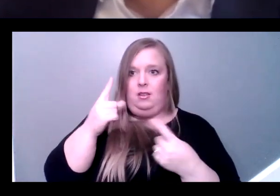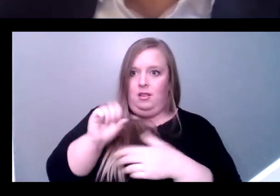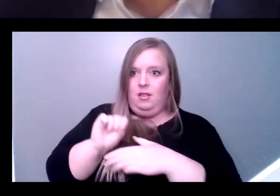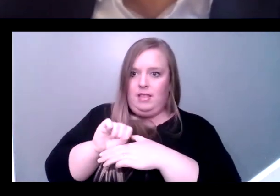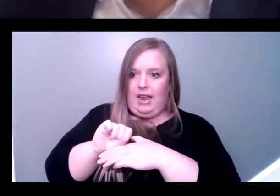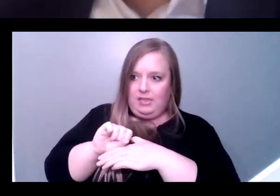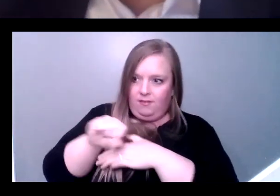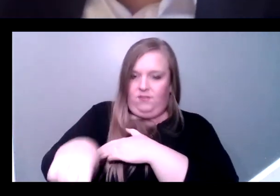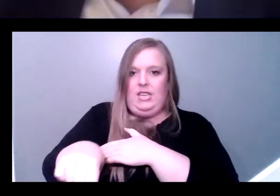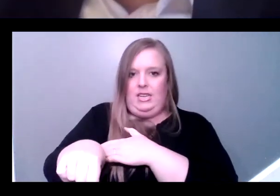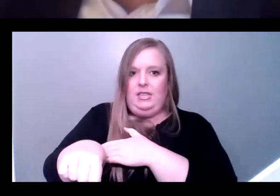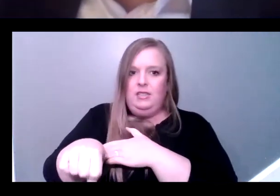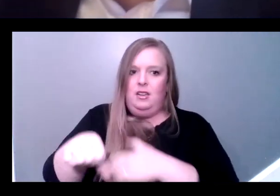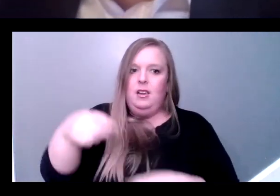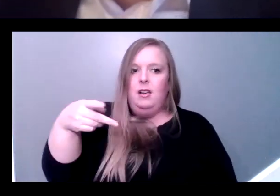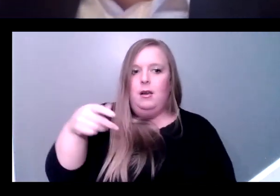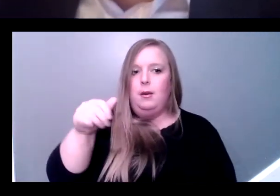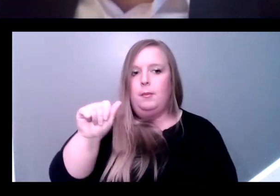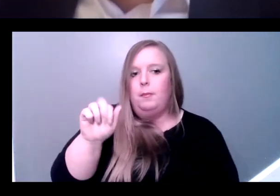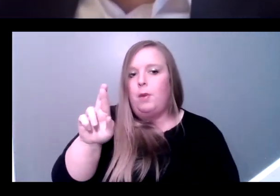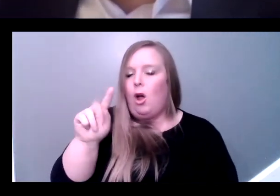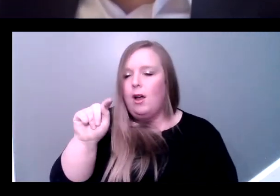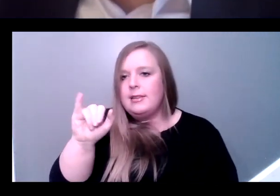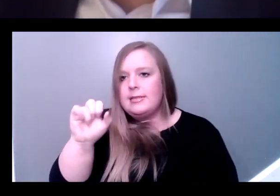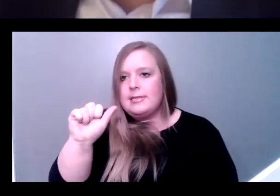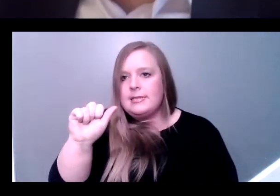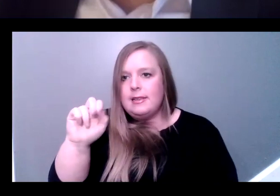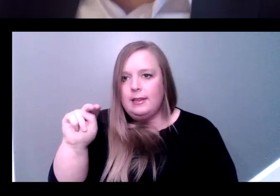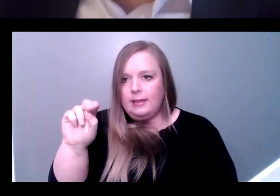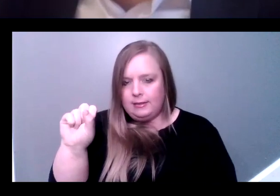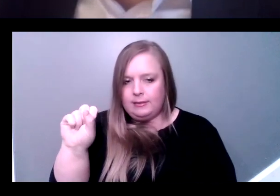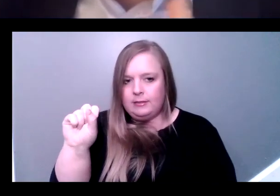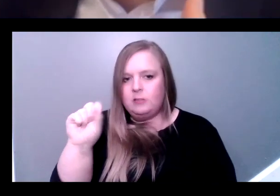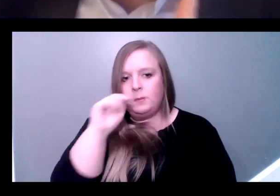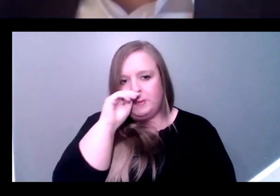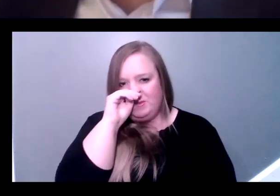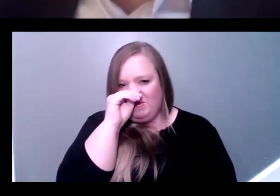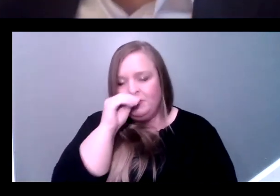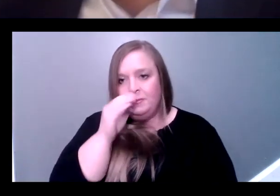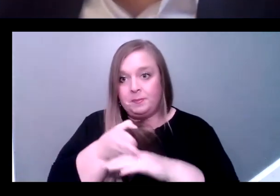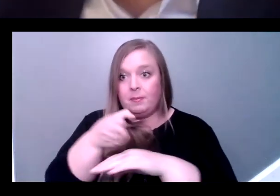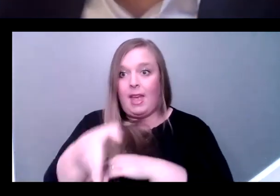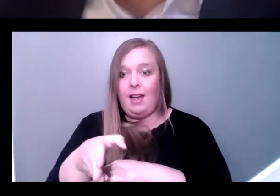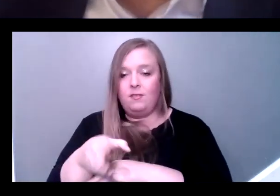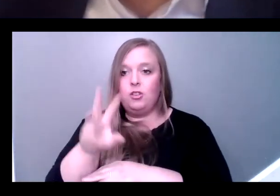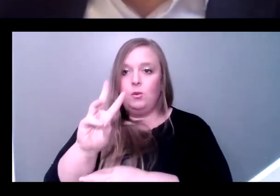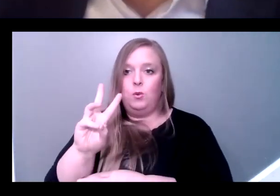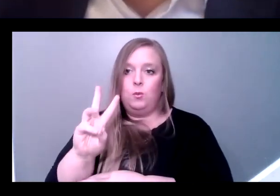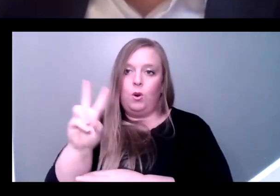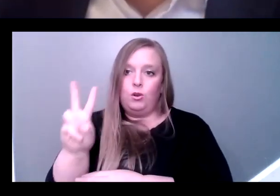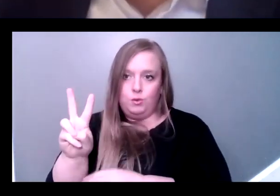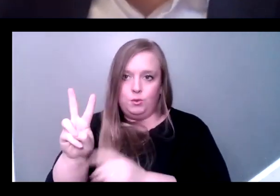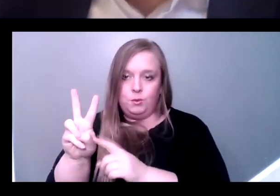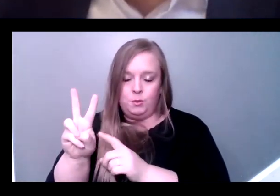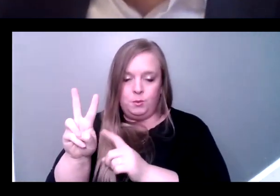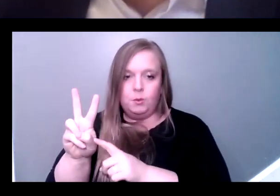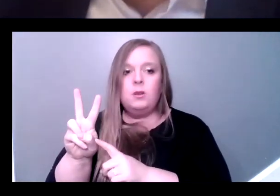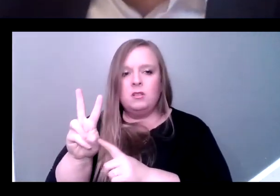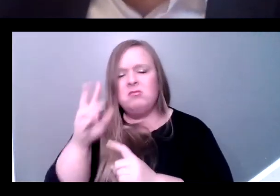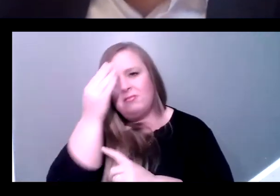Herzegovina. The Serbs had, through their royalist Yugoslavian